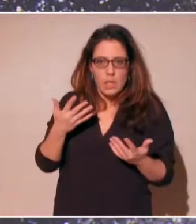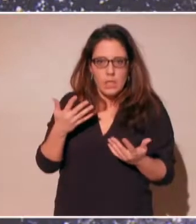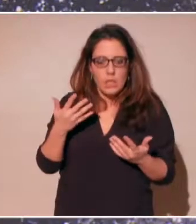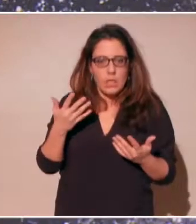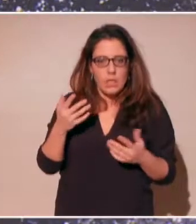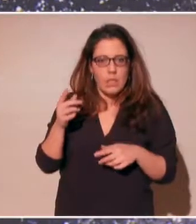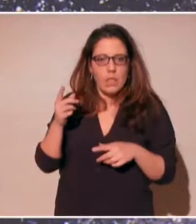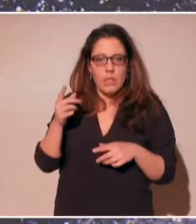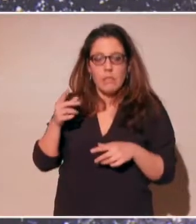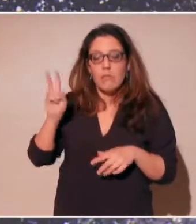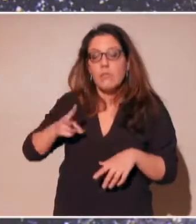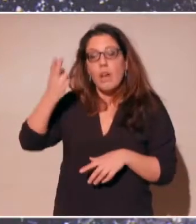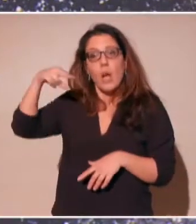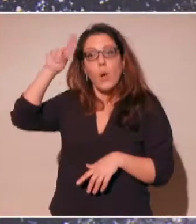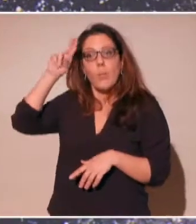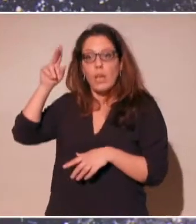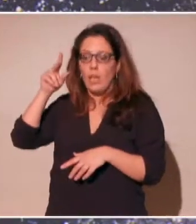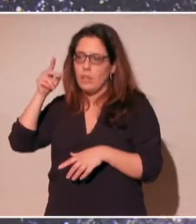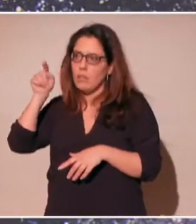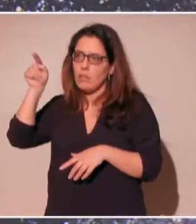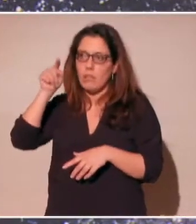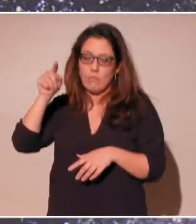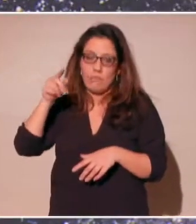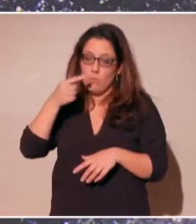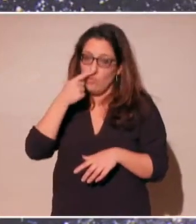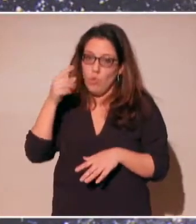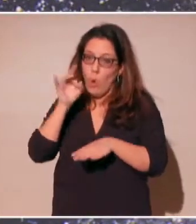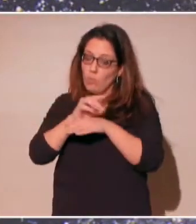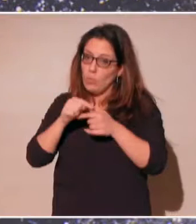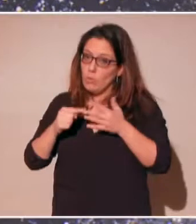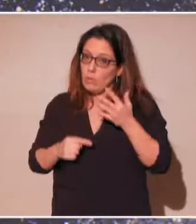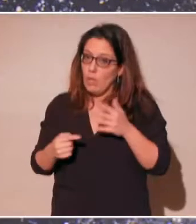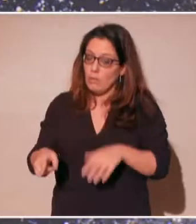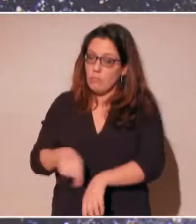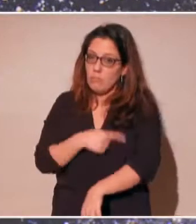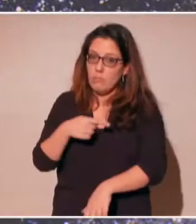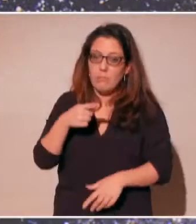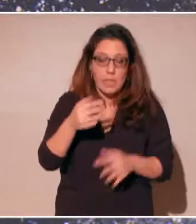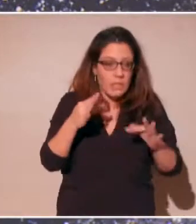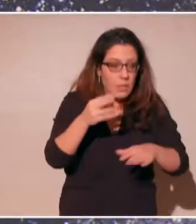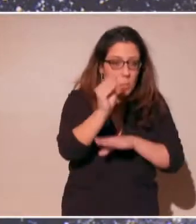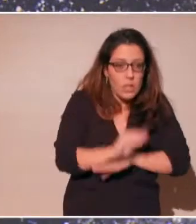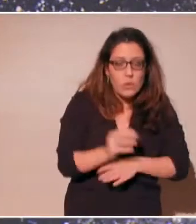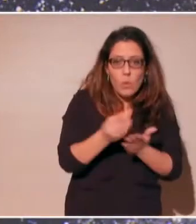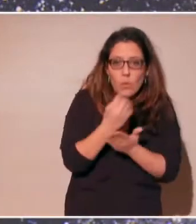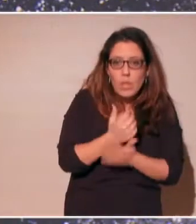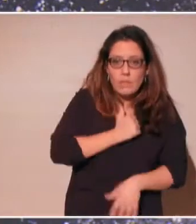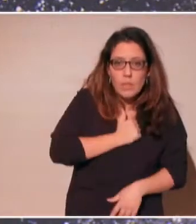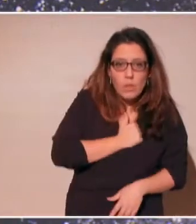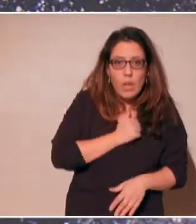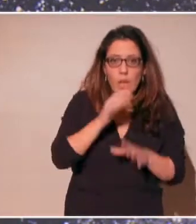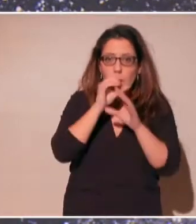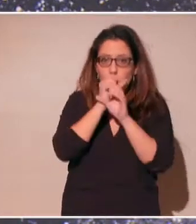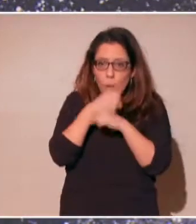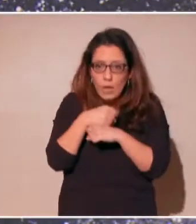in freedom, including in those societies, the question concerning the protection